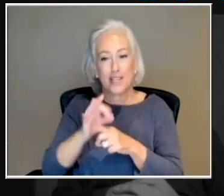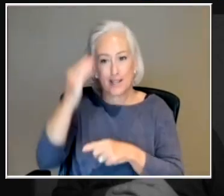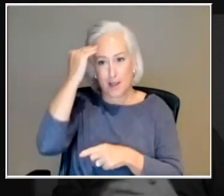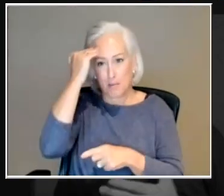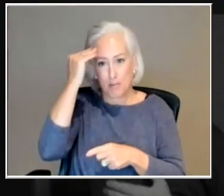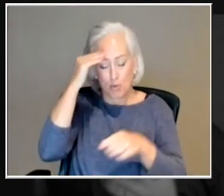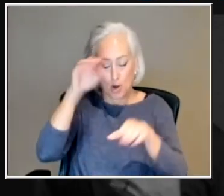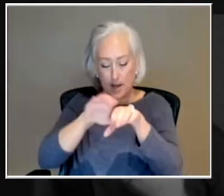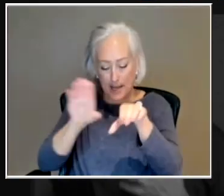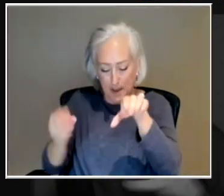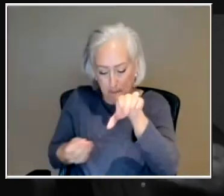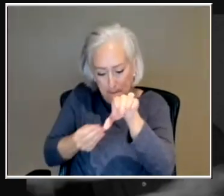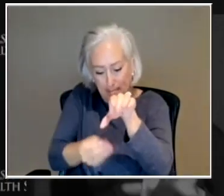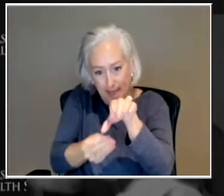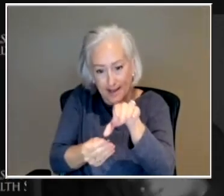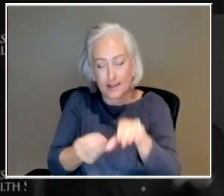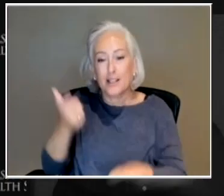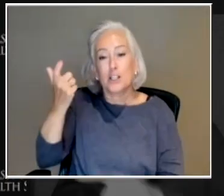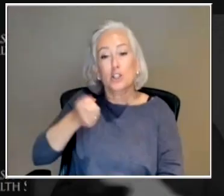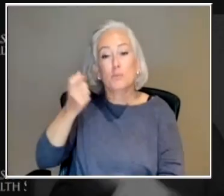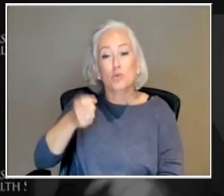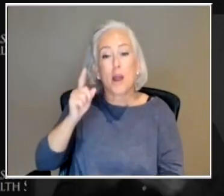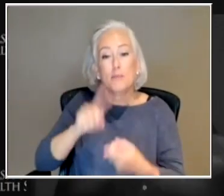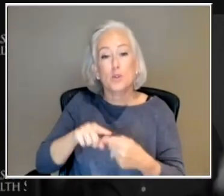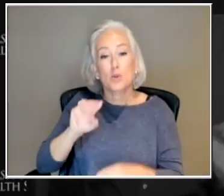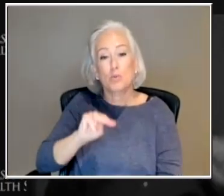Subscribe to our Morning Medical Update and Open